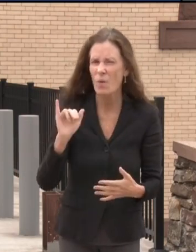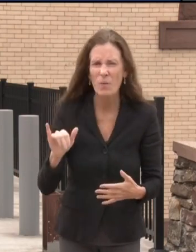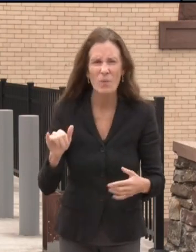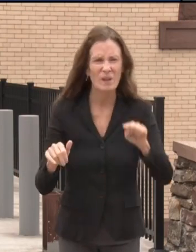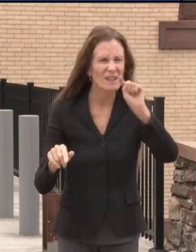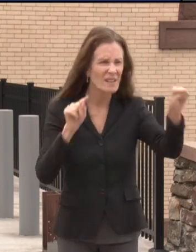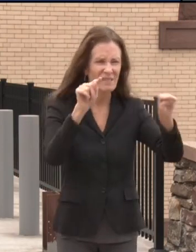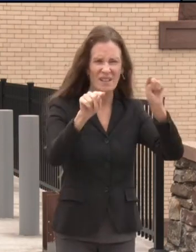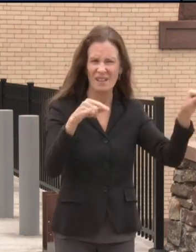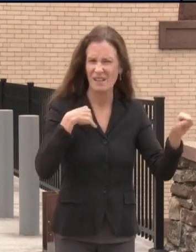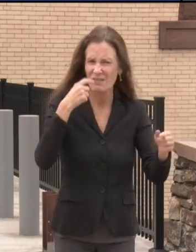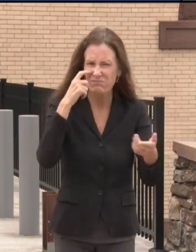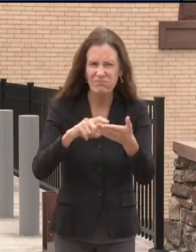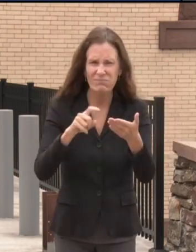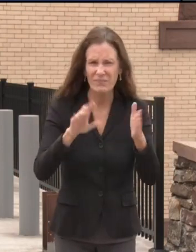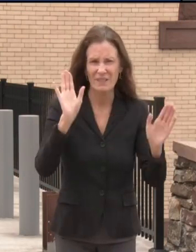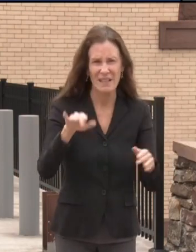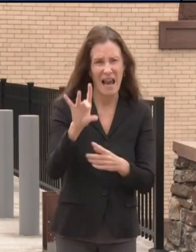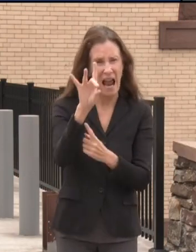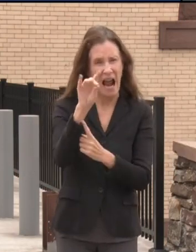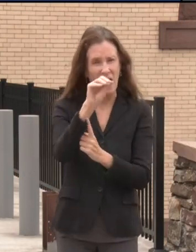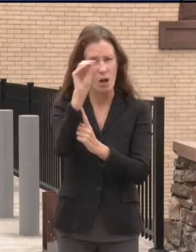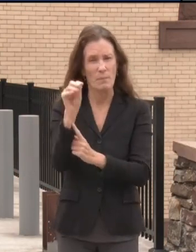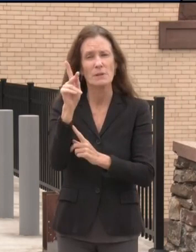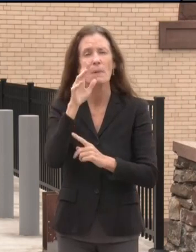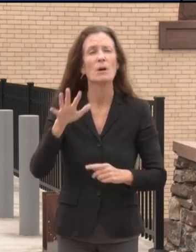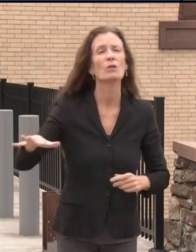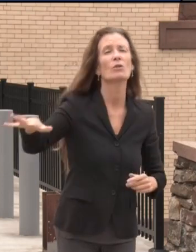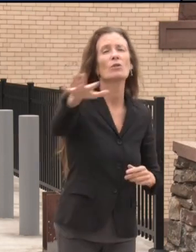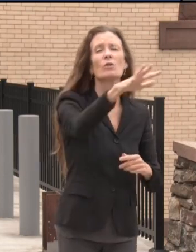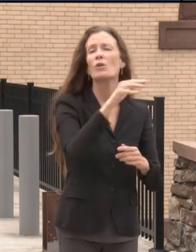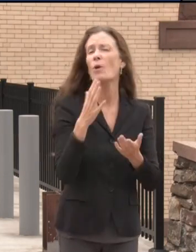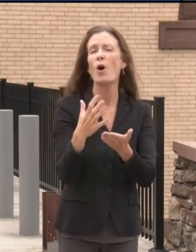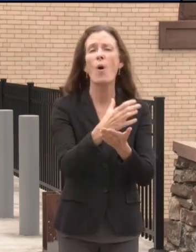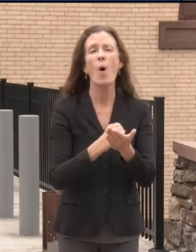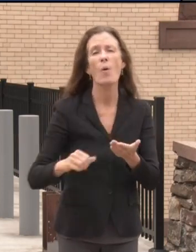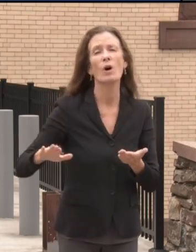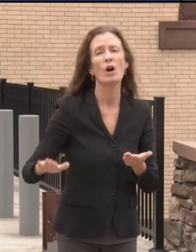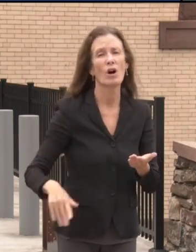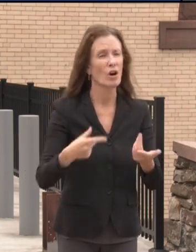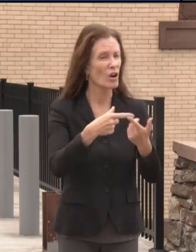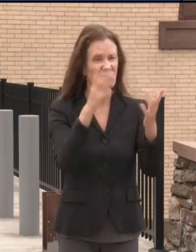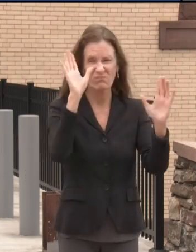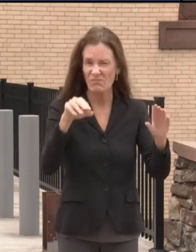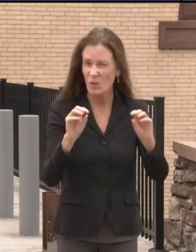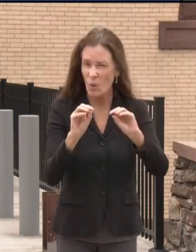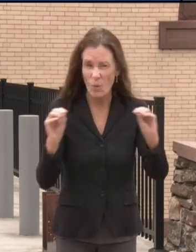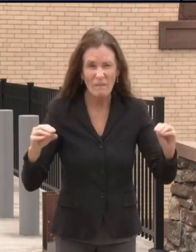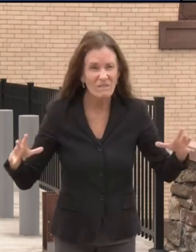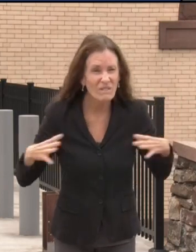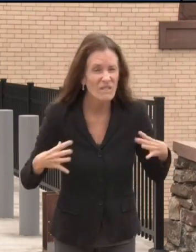80% of low-wage workers have no paid leave policy.